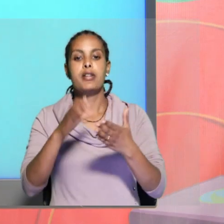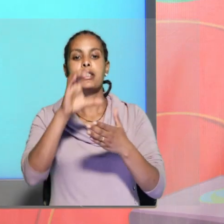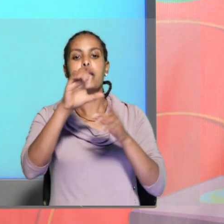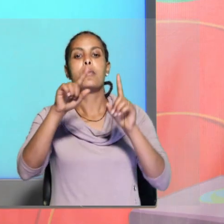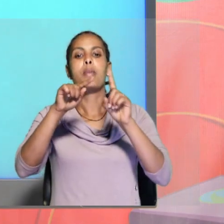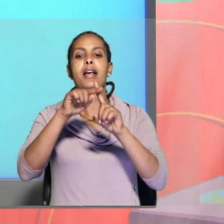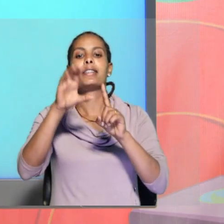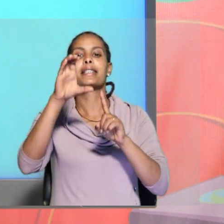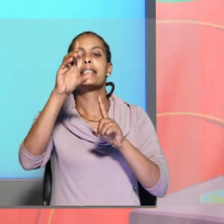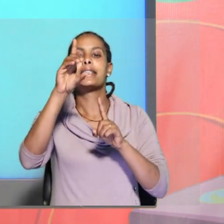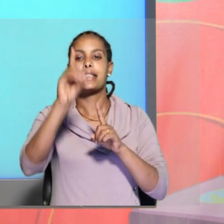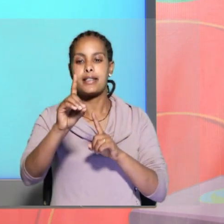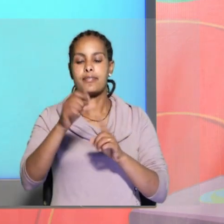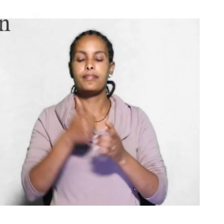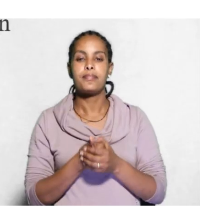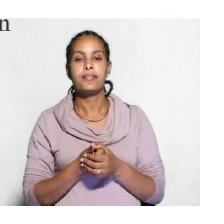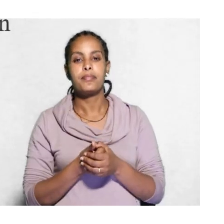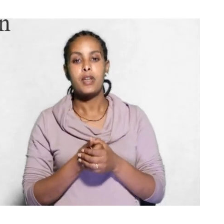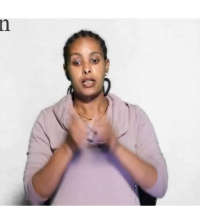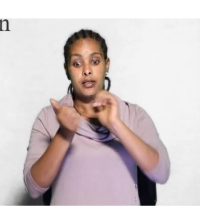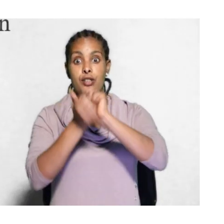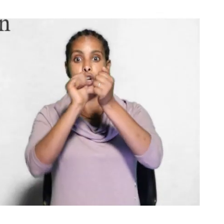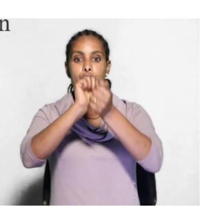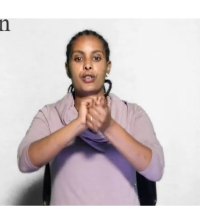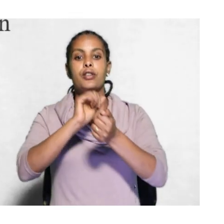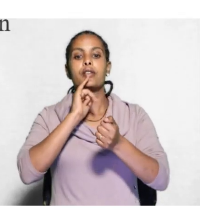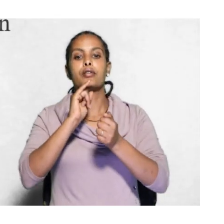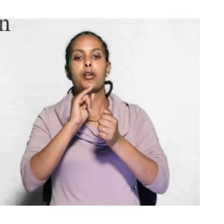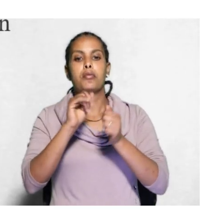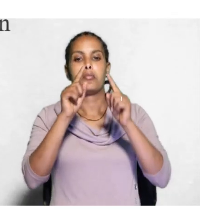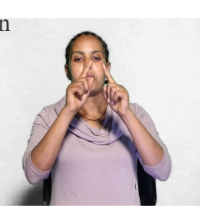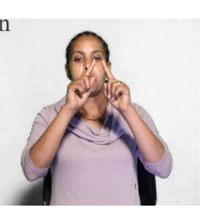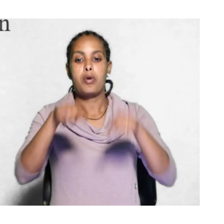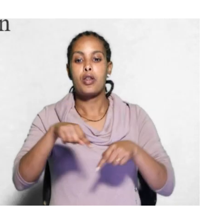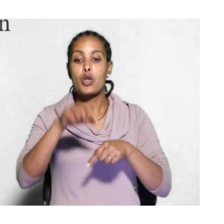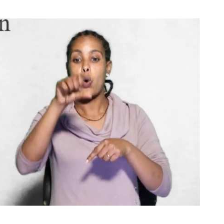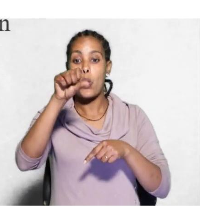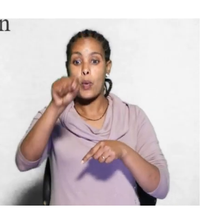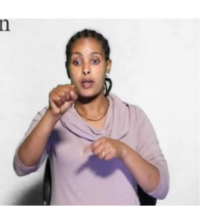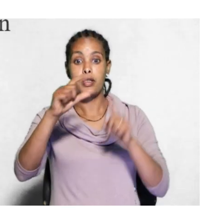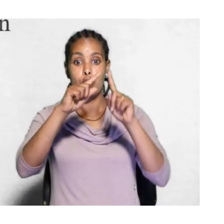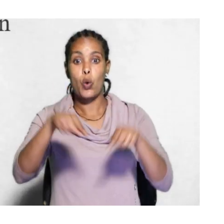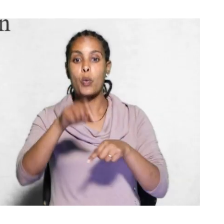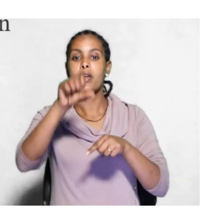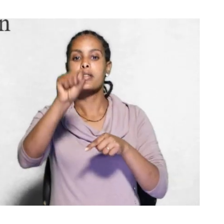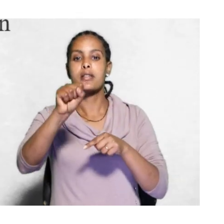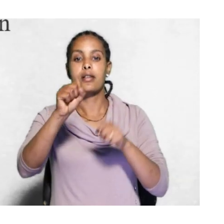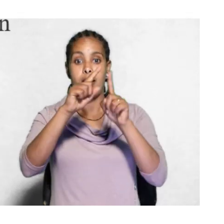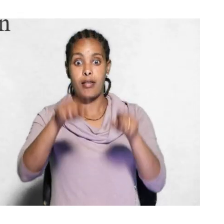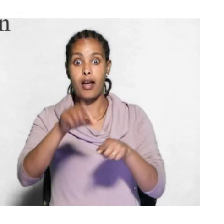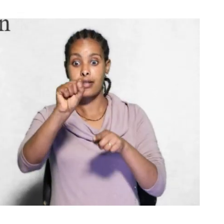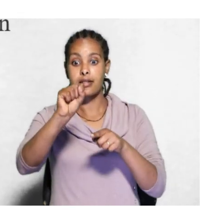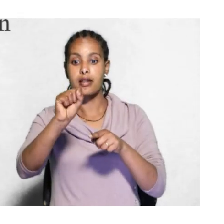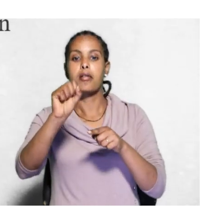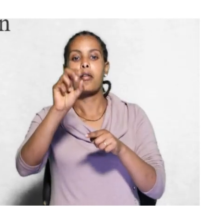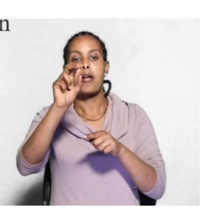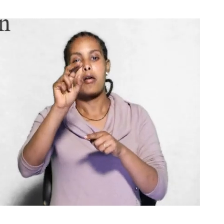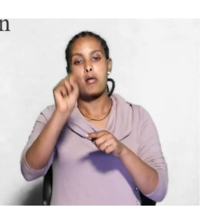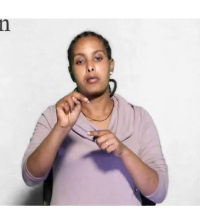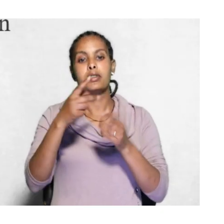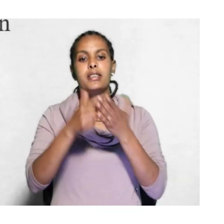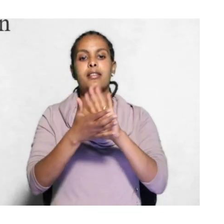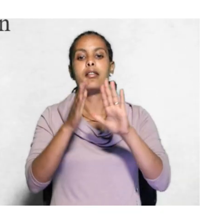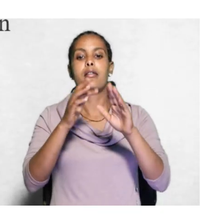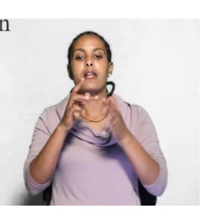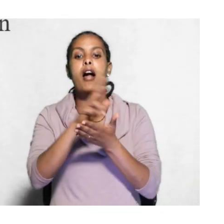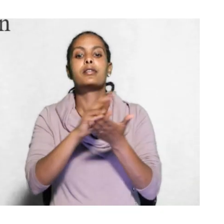D, the change in entropy, standard entropy change, delta S naught of this